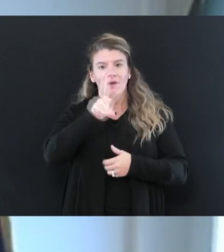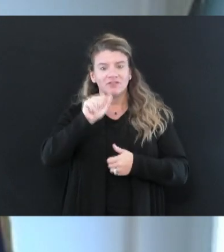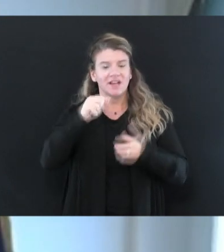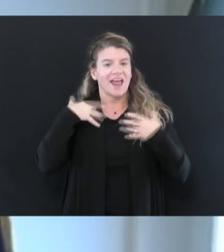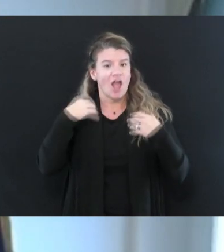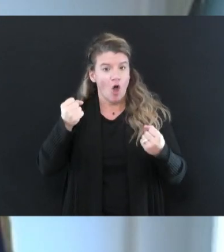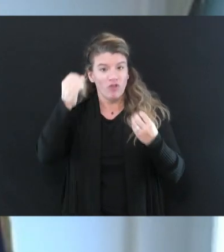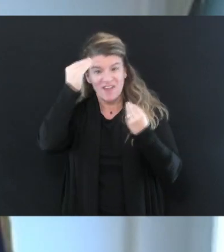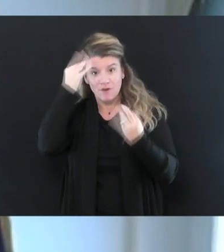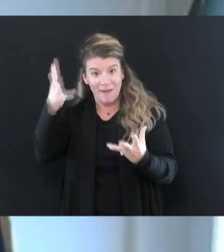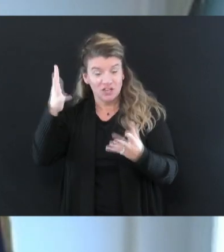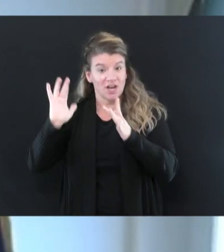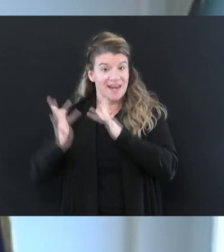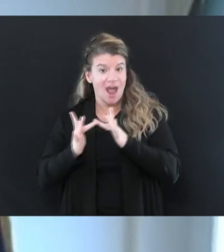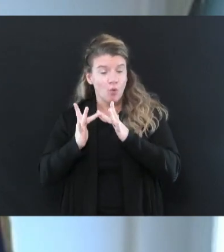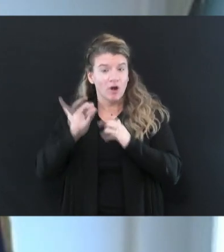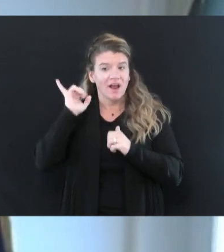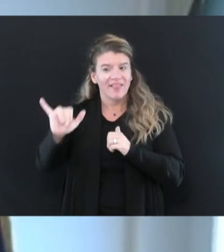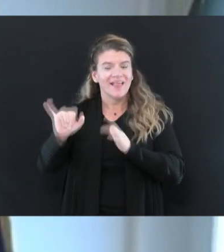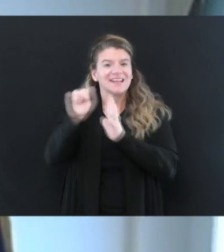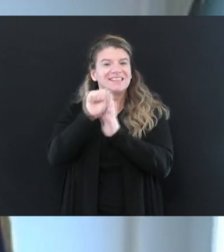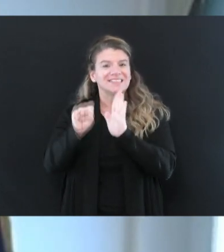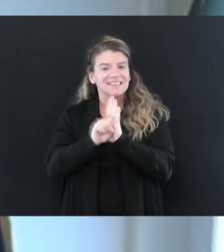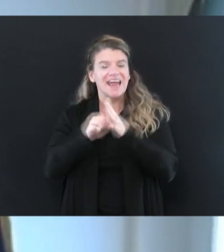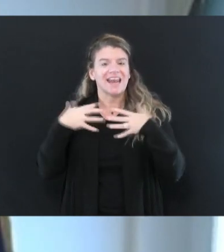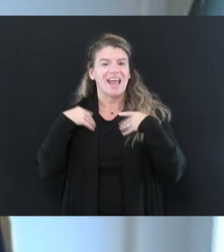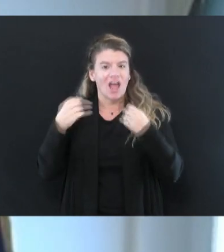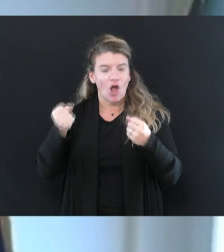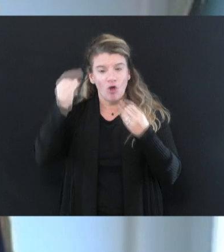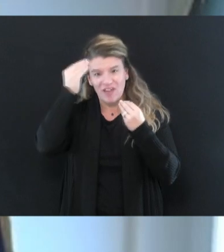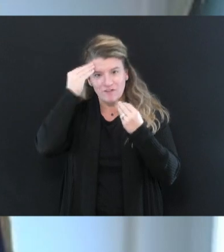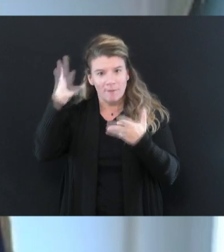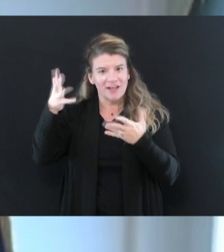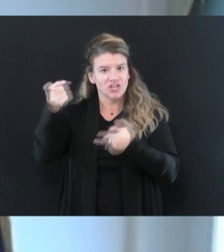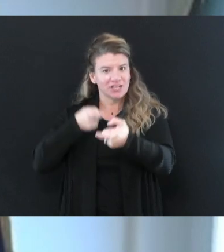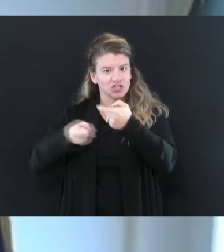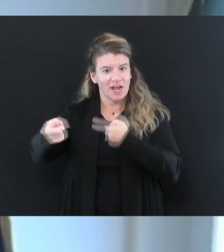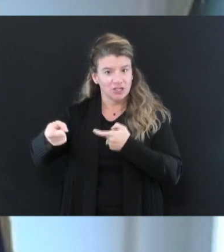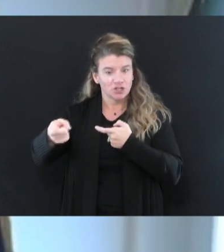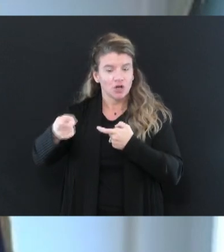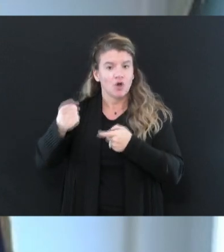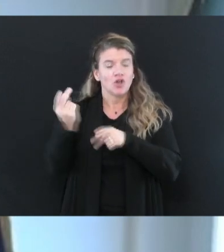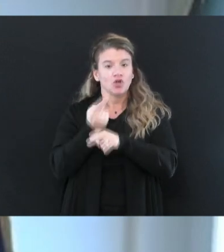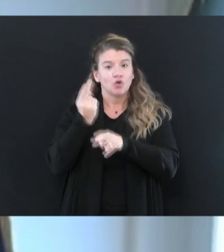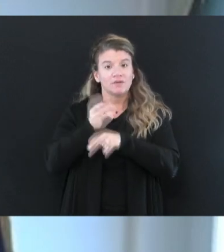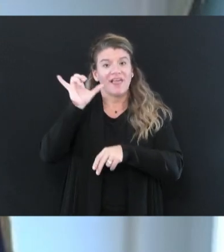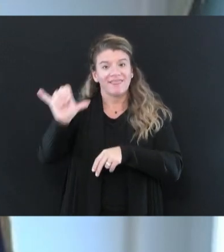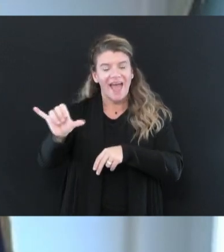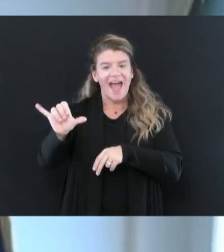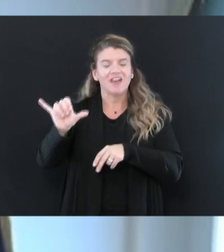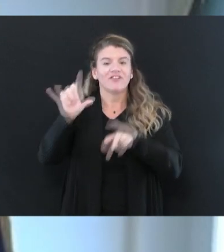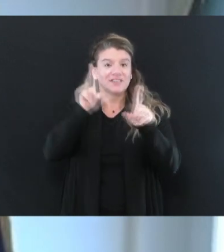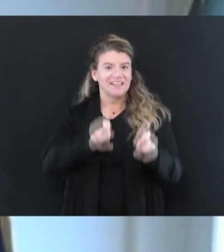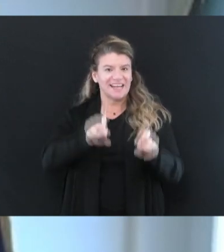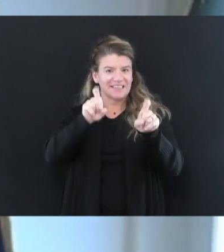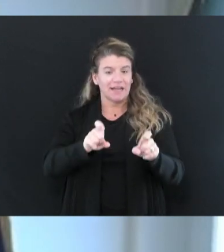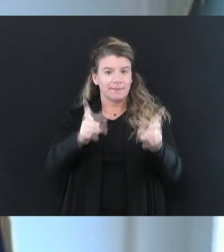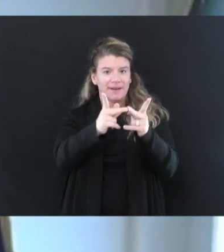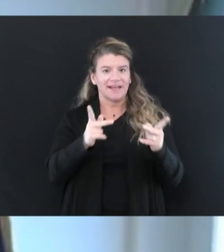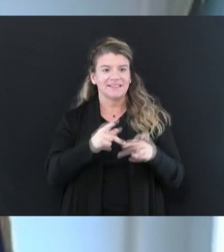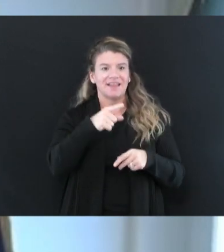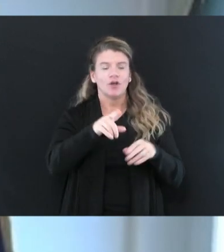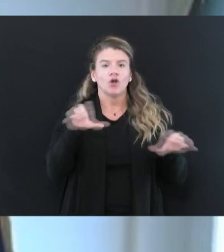Information Network, which is the state's health information exchange, to onboard testing entities performing